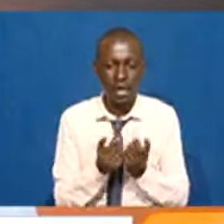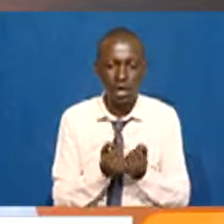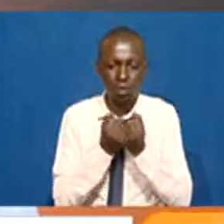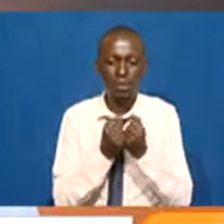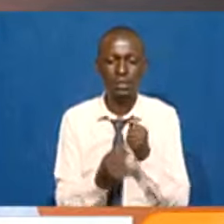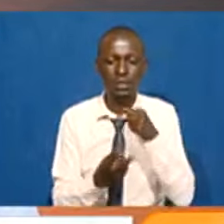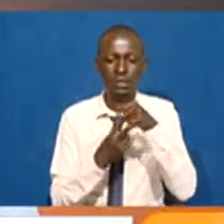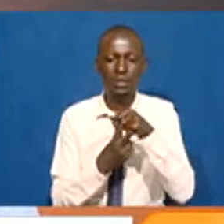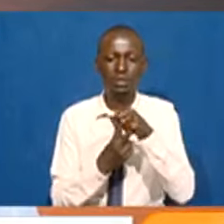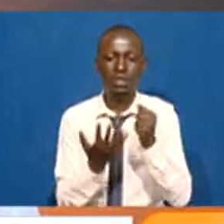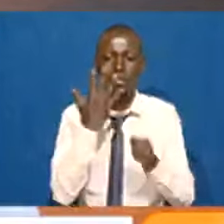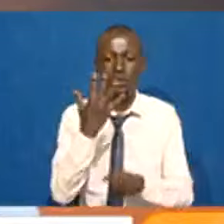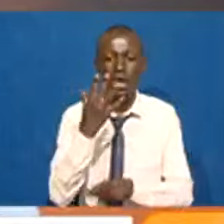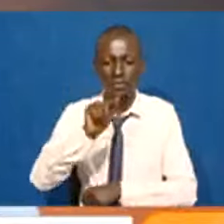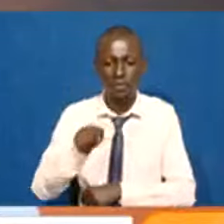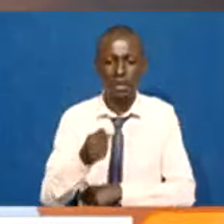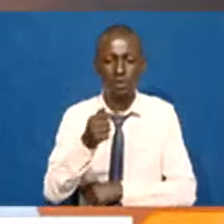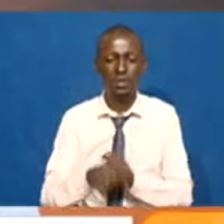75,000,